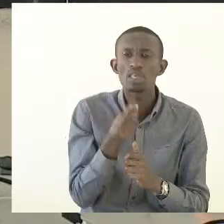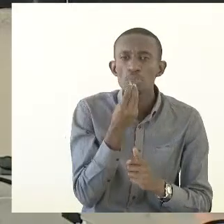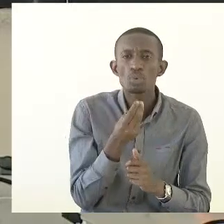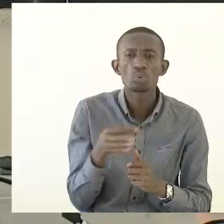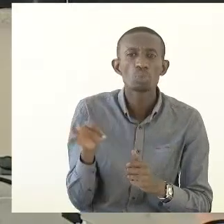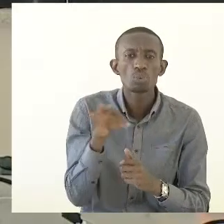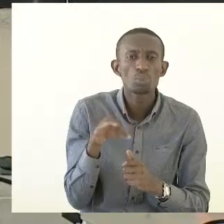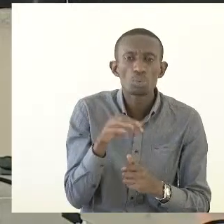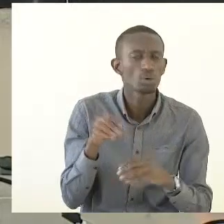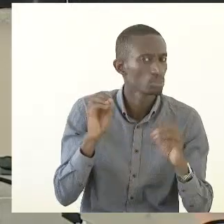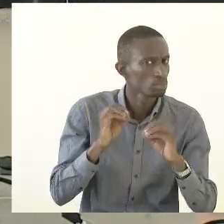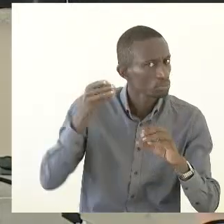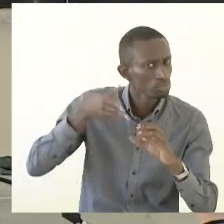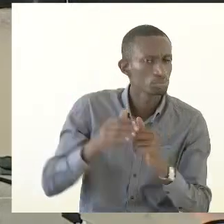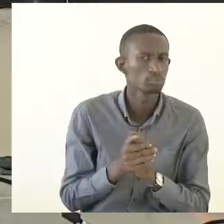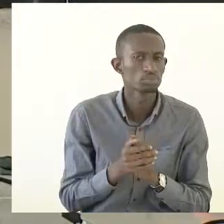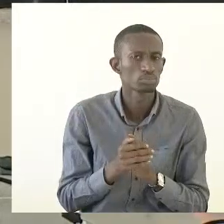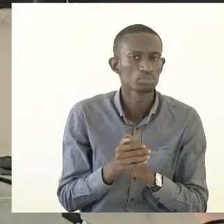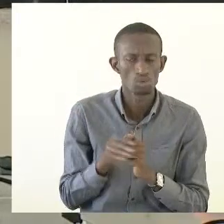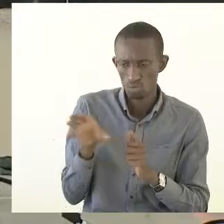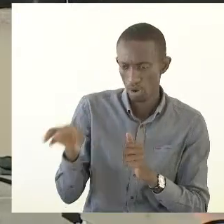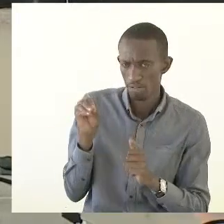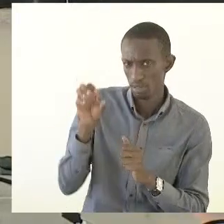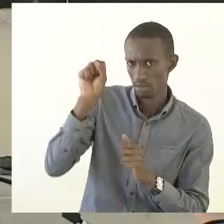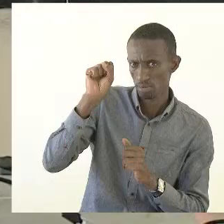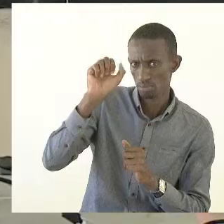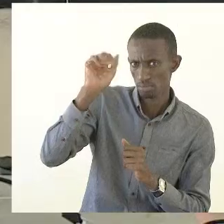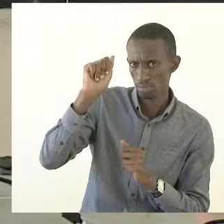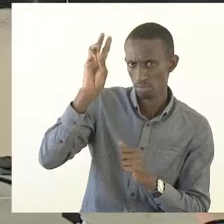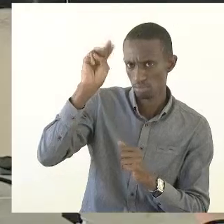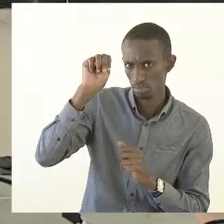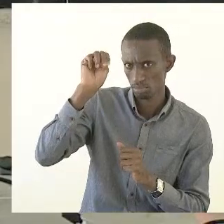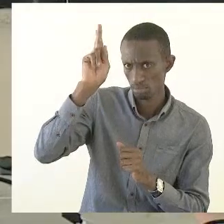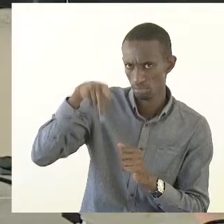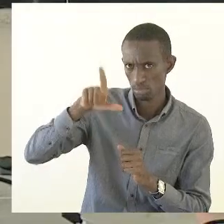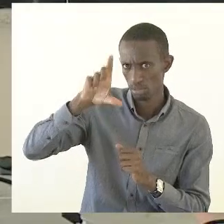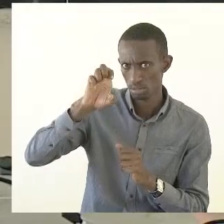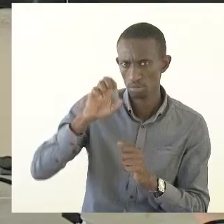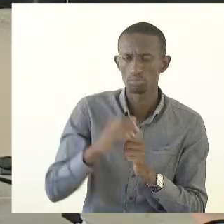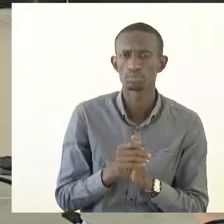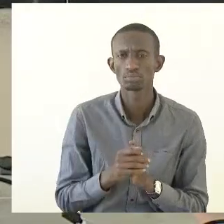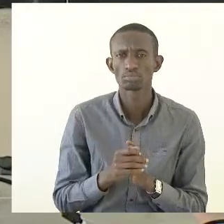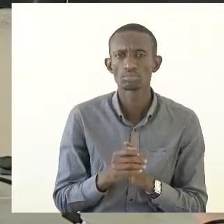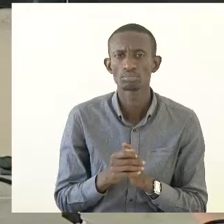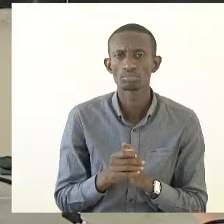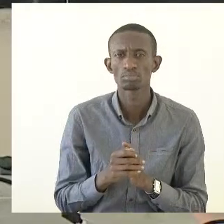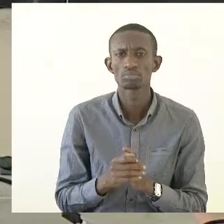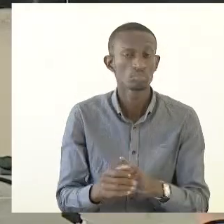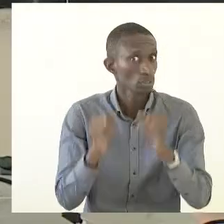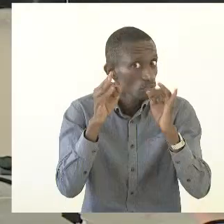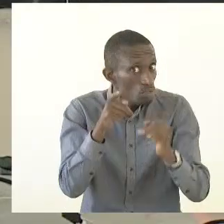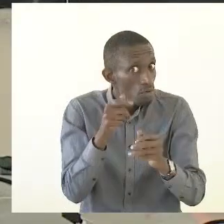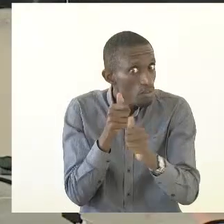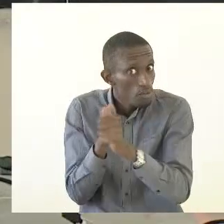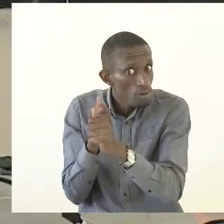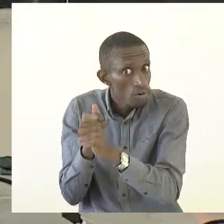given food sample. All right? You know the procedures, you have the apparatuses, and you follow